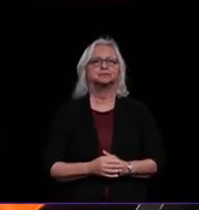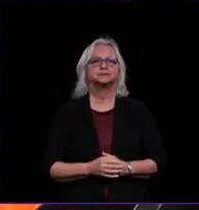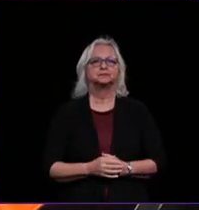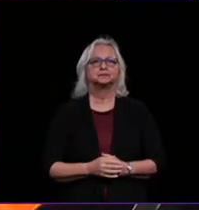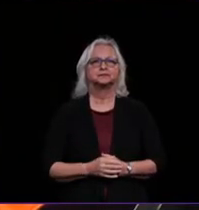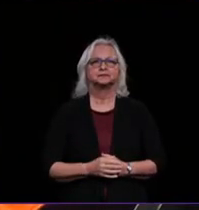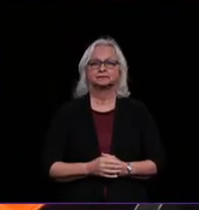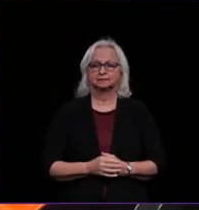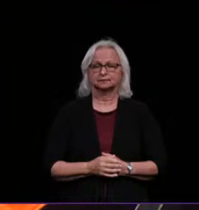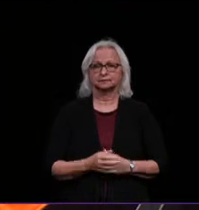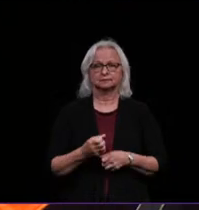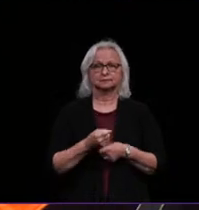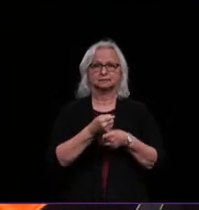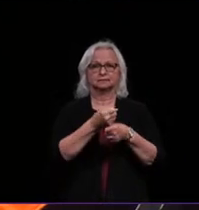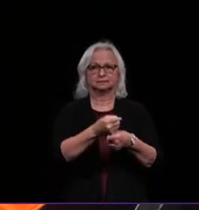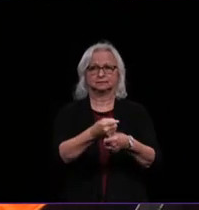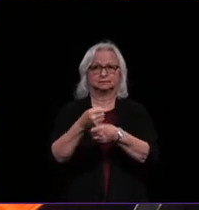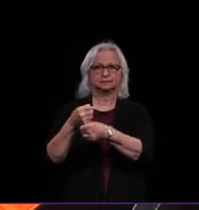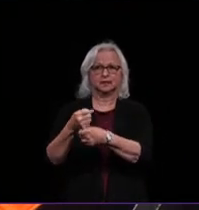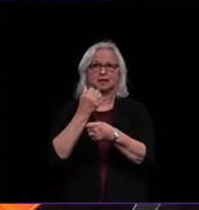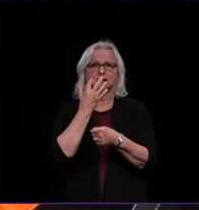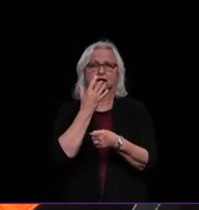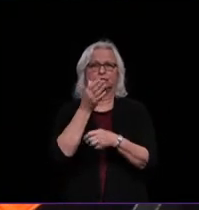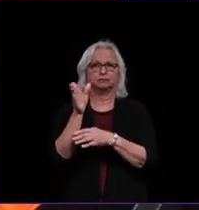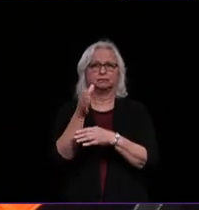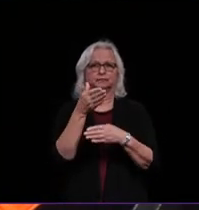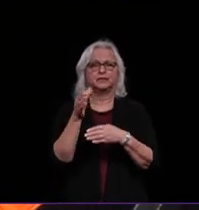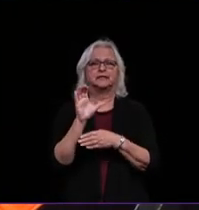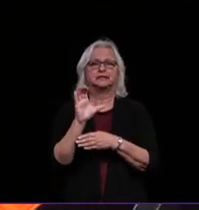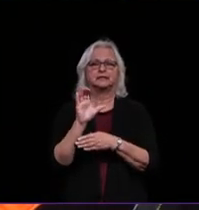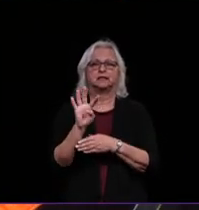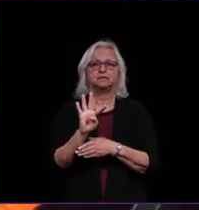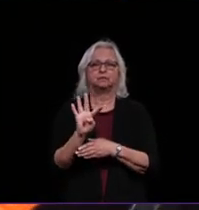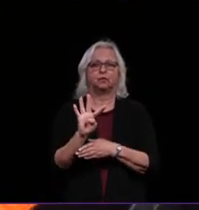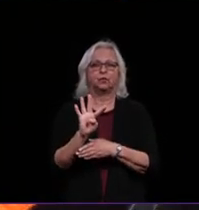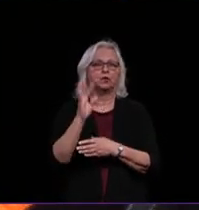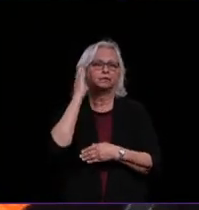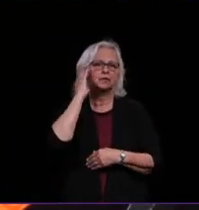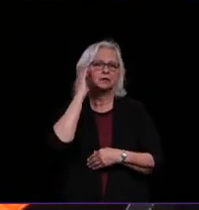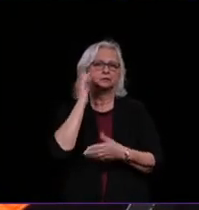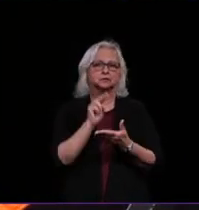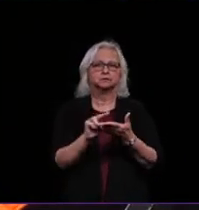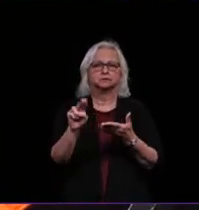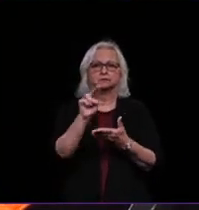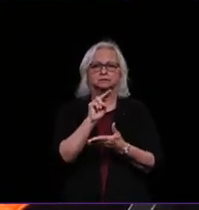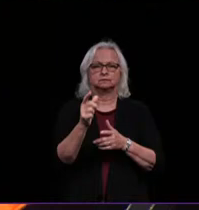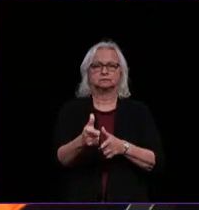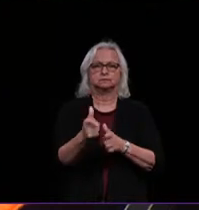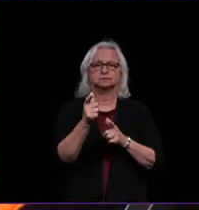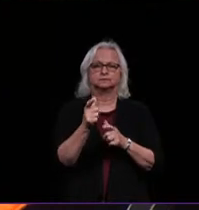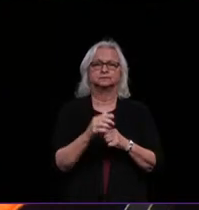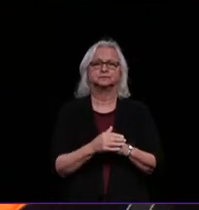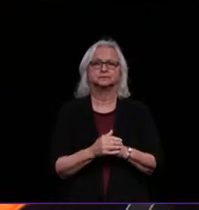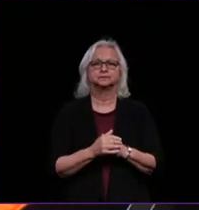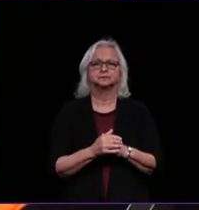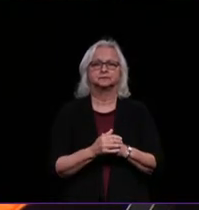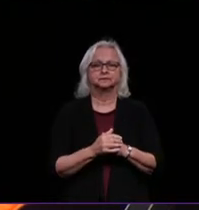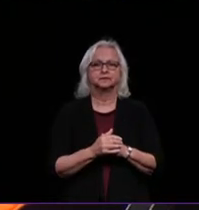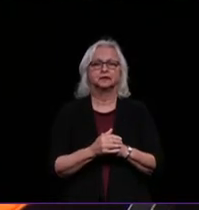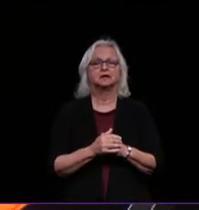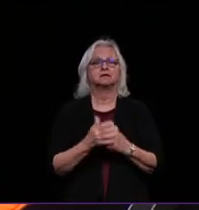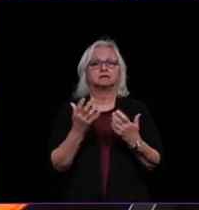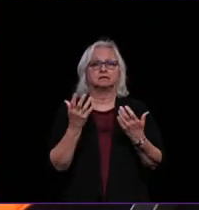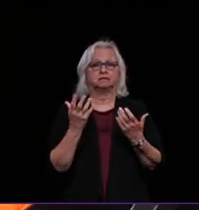The posting of the colors is being performed by Company C4 of the Clemson University Pershing Rifles. It will be